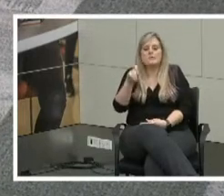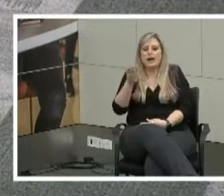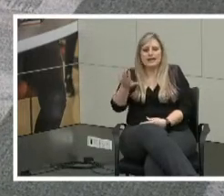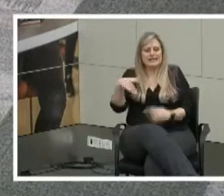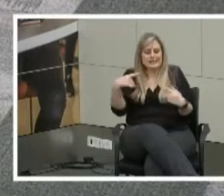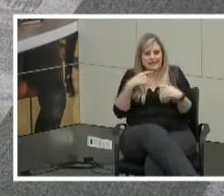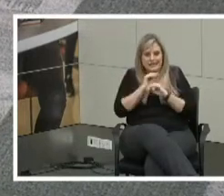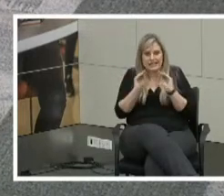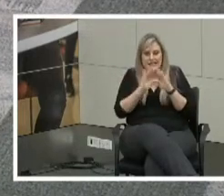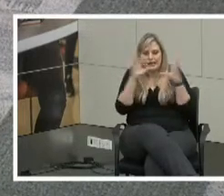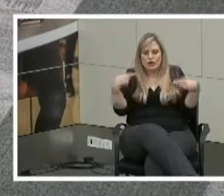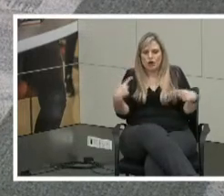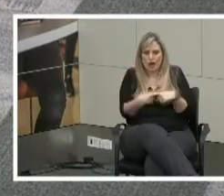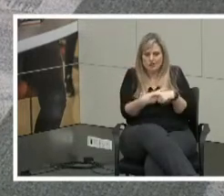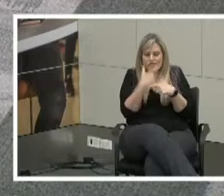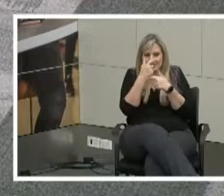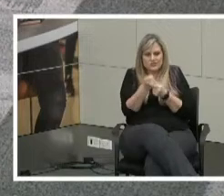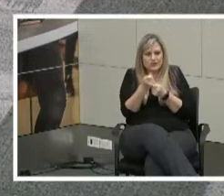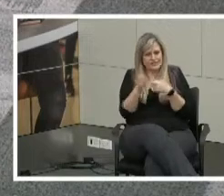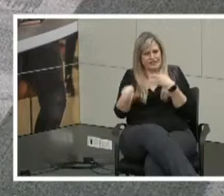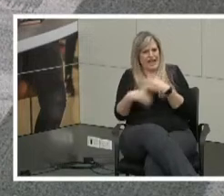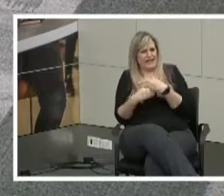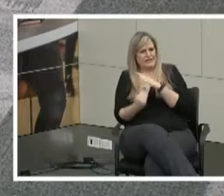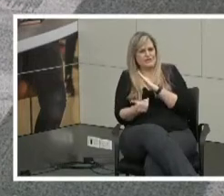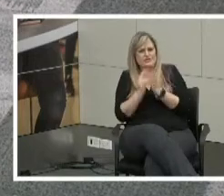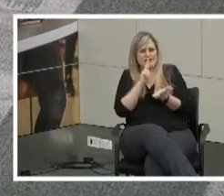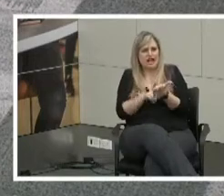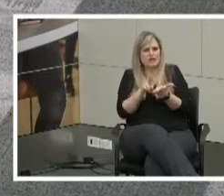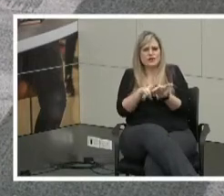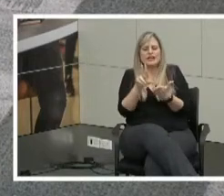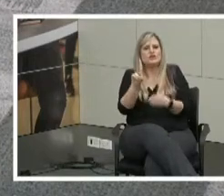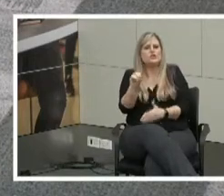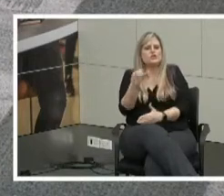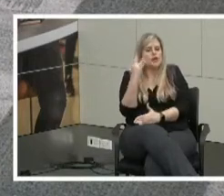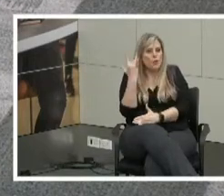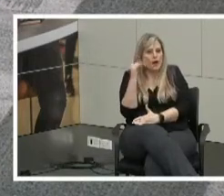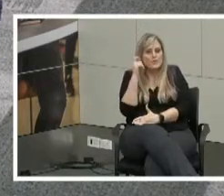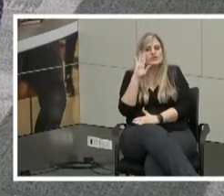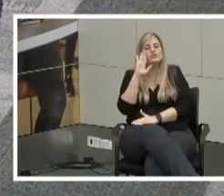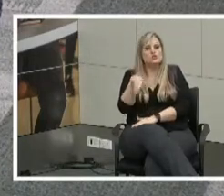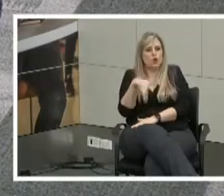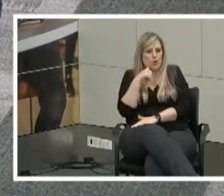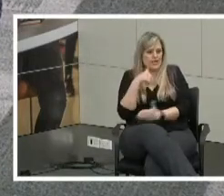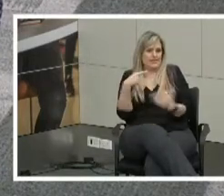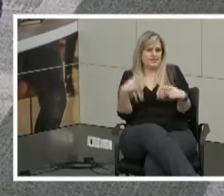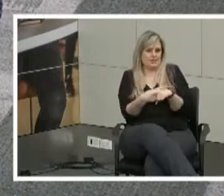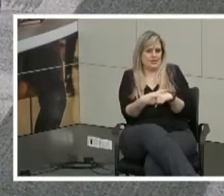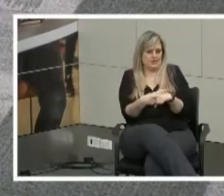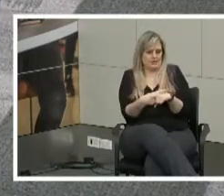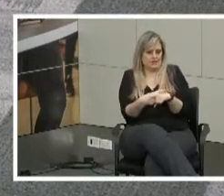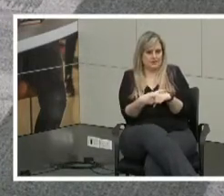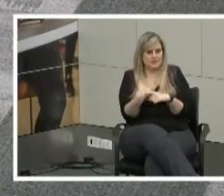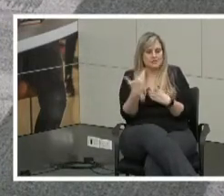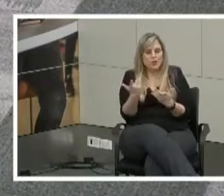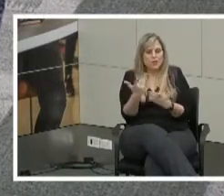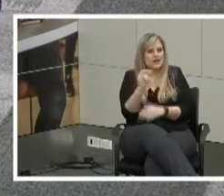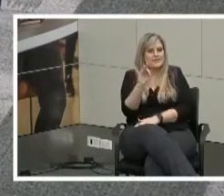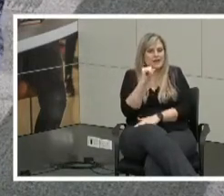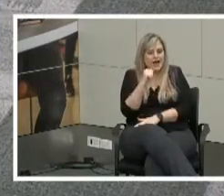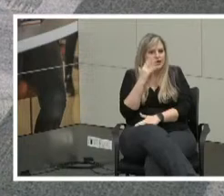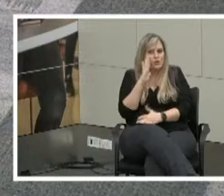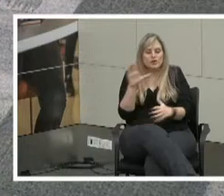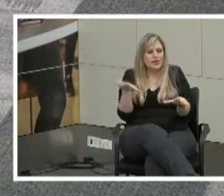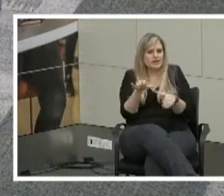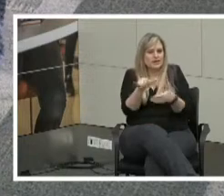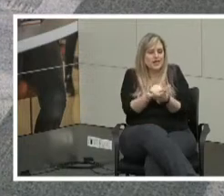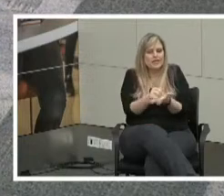interest in an addendum to his contract and you only do that because you know it is a conflict otherwise you wouldn't have done